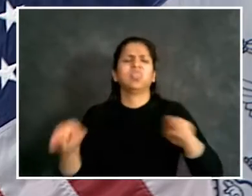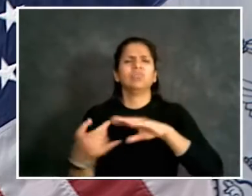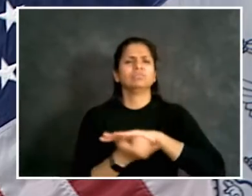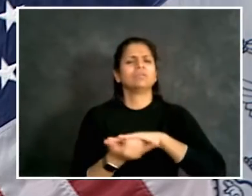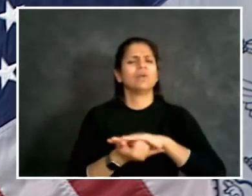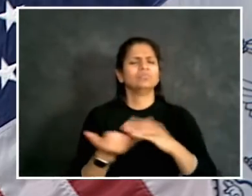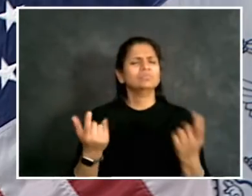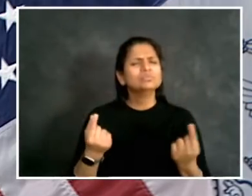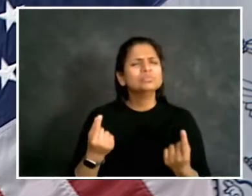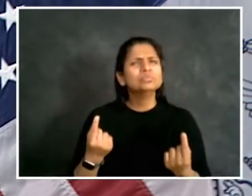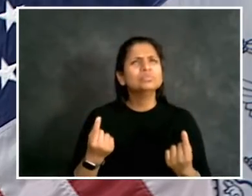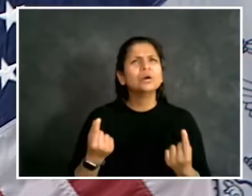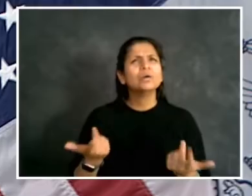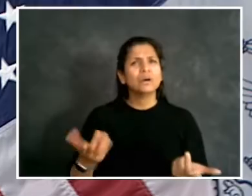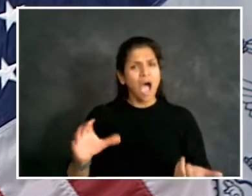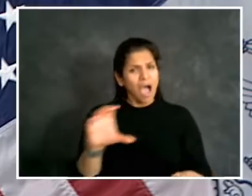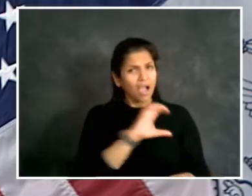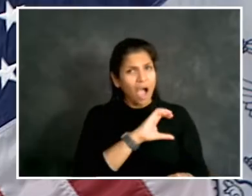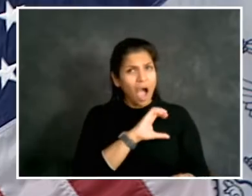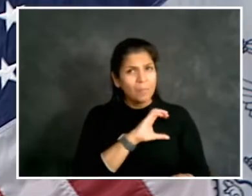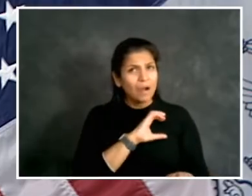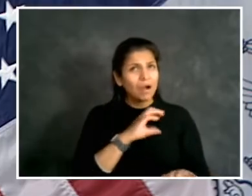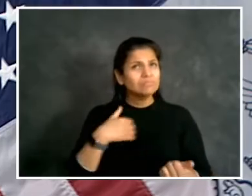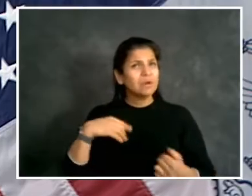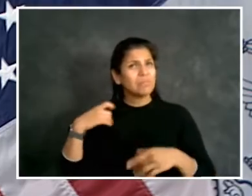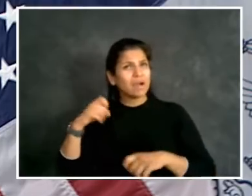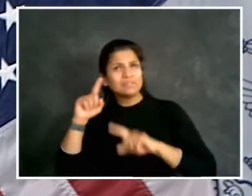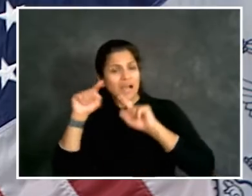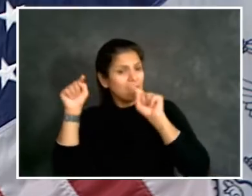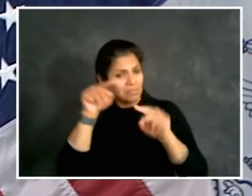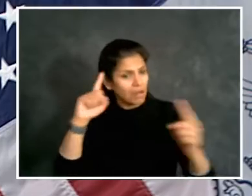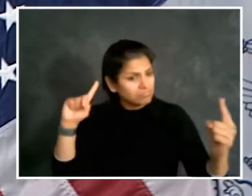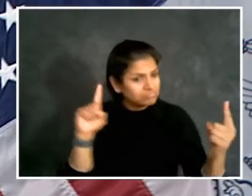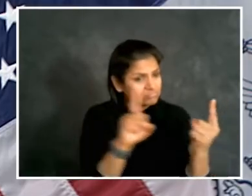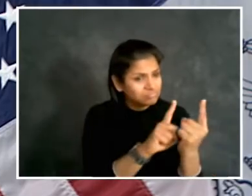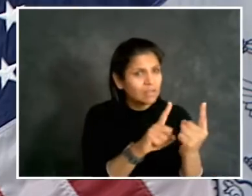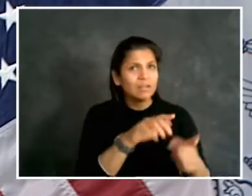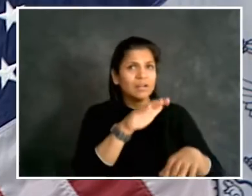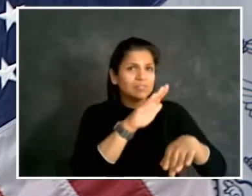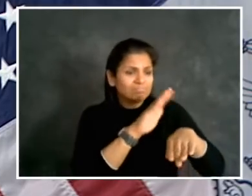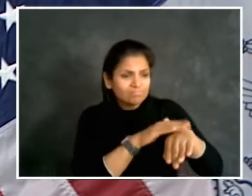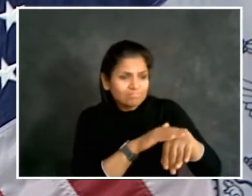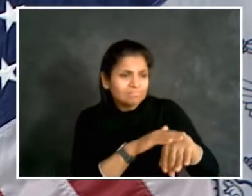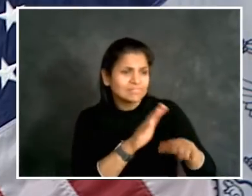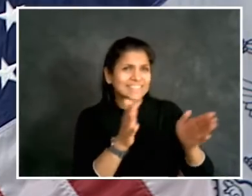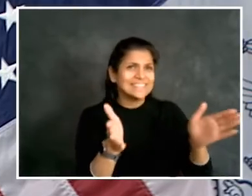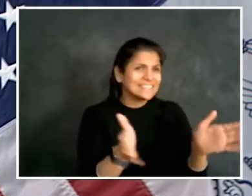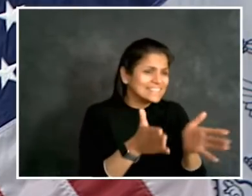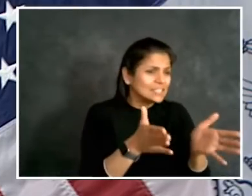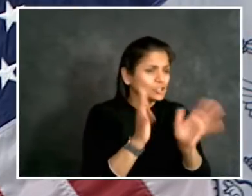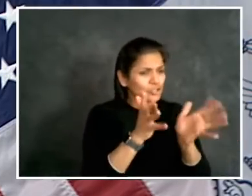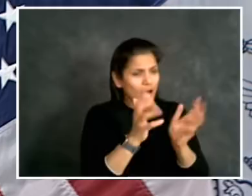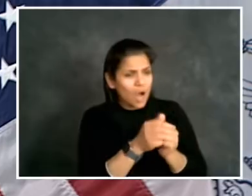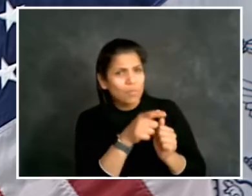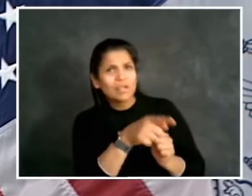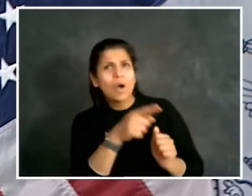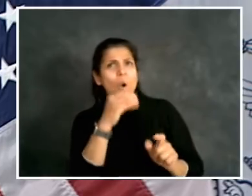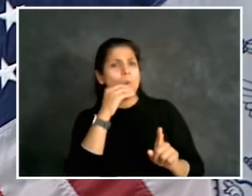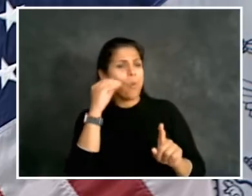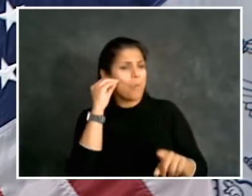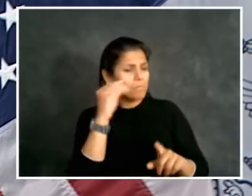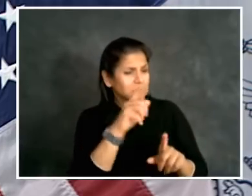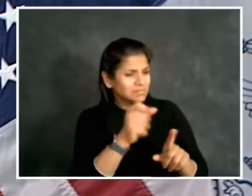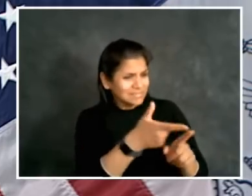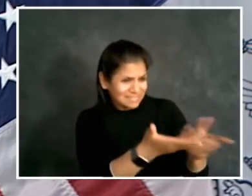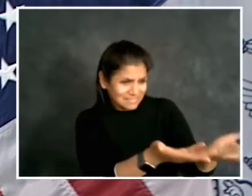And my second question has to do with the unrefrigerated bodies. I'm wondering if there's anything the city can do to help these